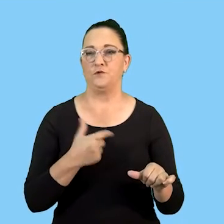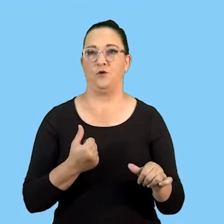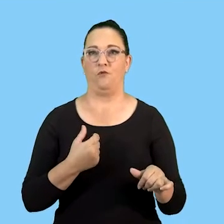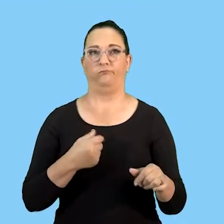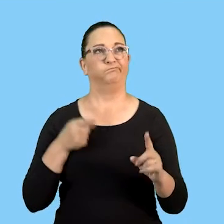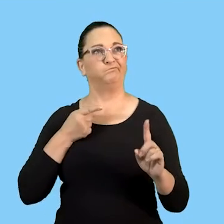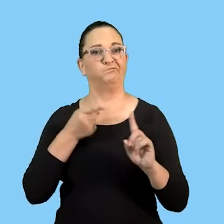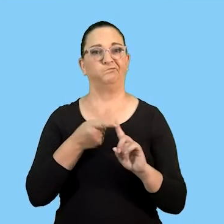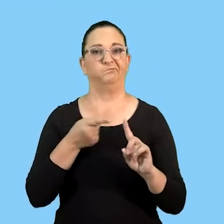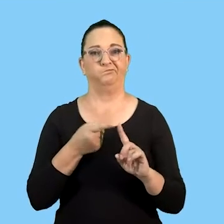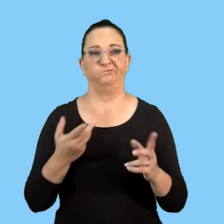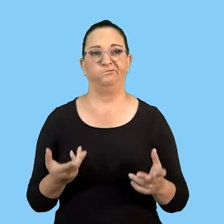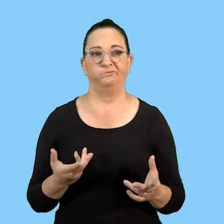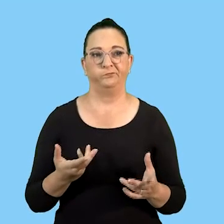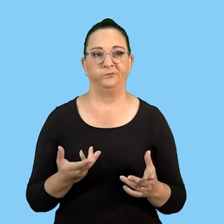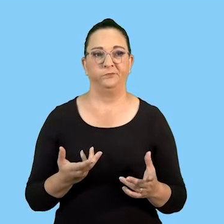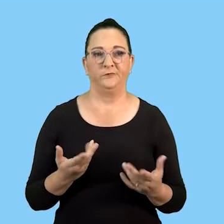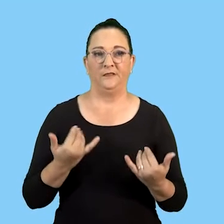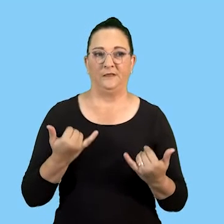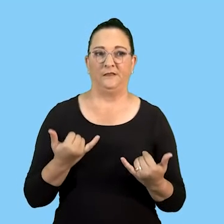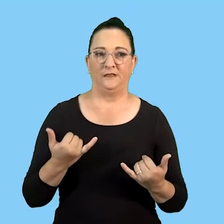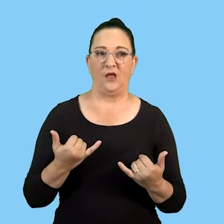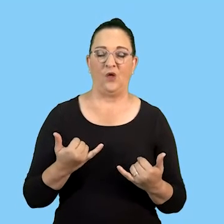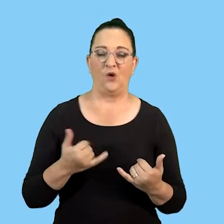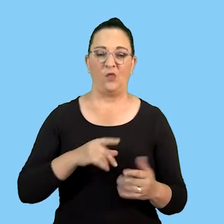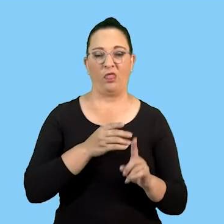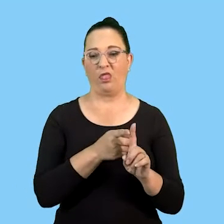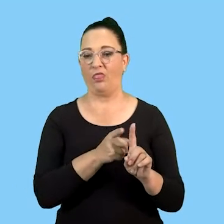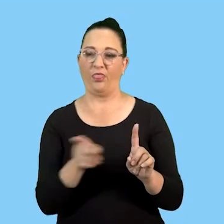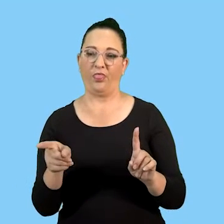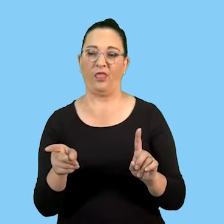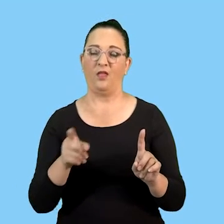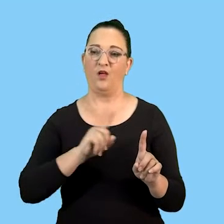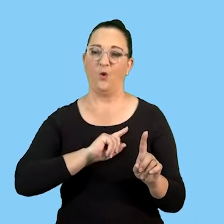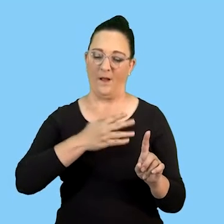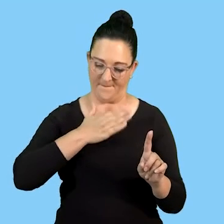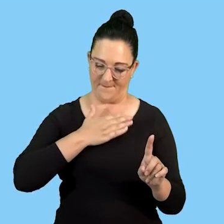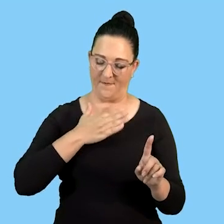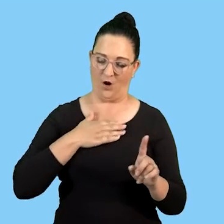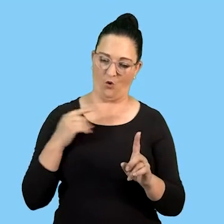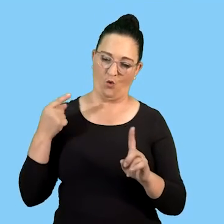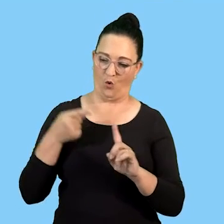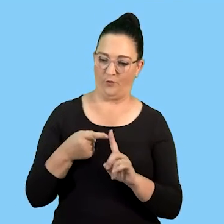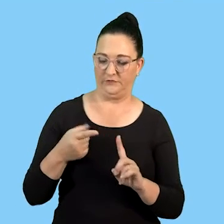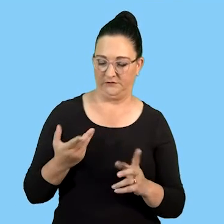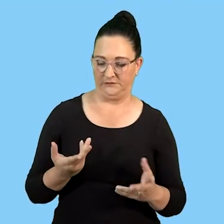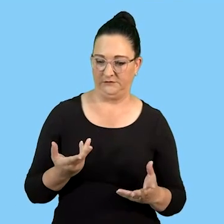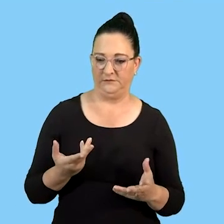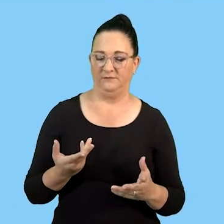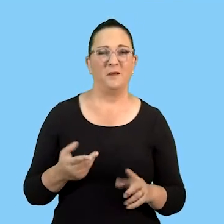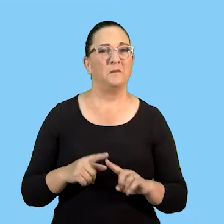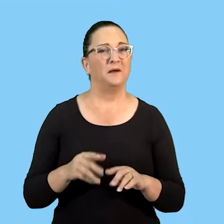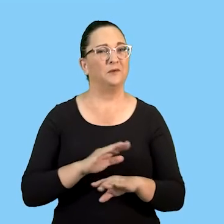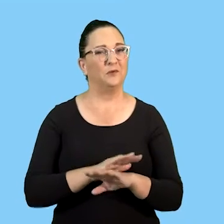meet the preset targets. Look here, they say distracted by personal objectives. It's not about